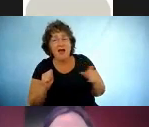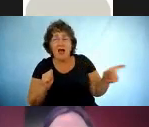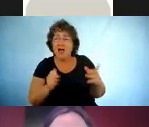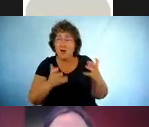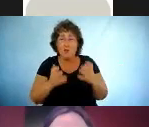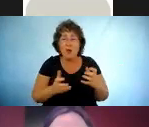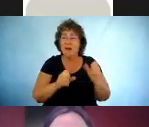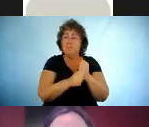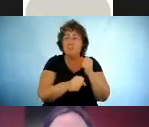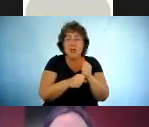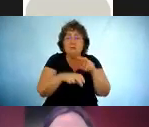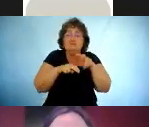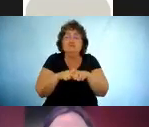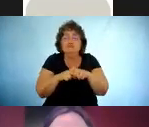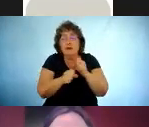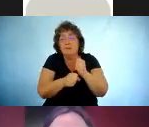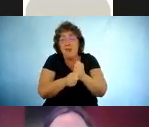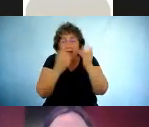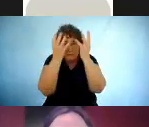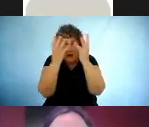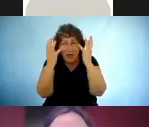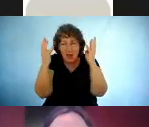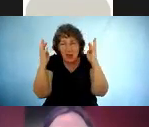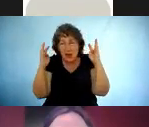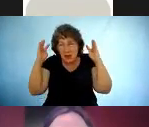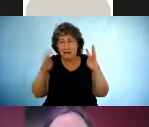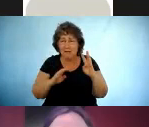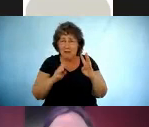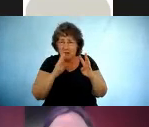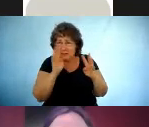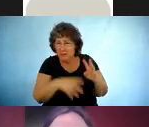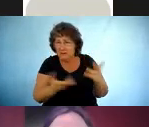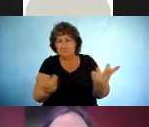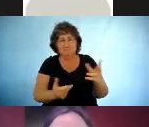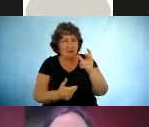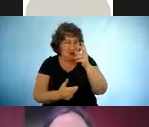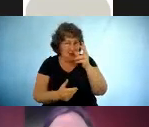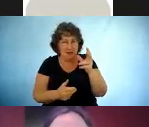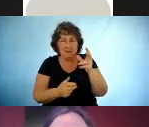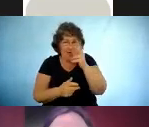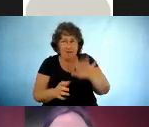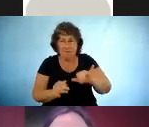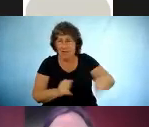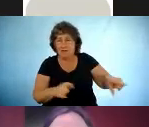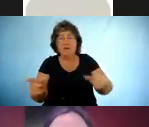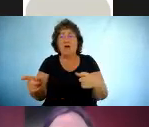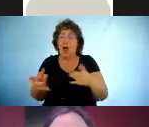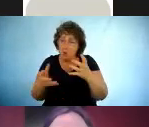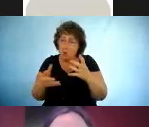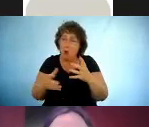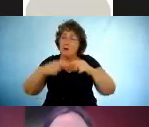popsicle trash. But the judges hemmed, then they hawed, then explained the plain